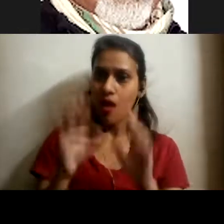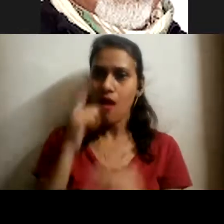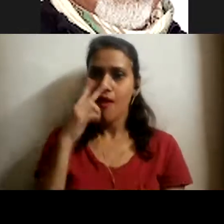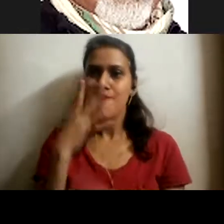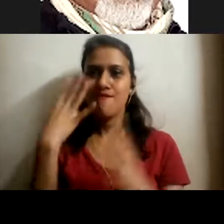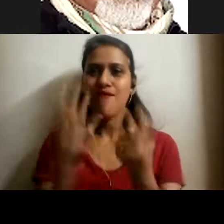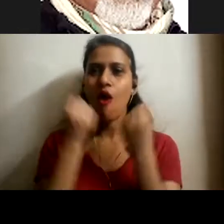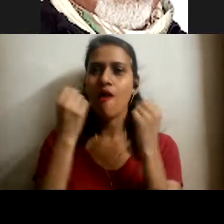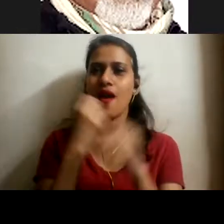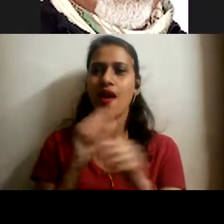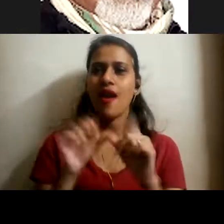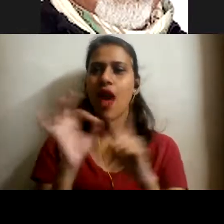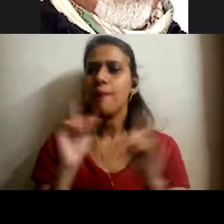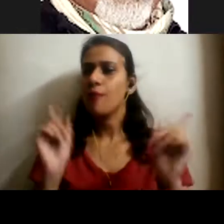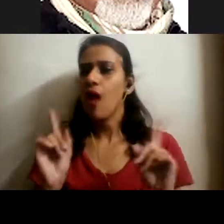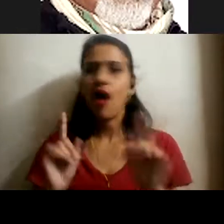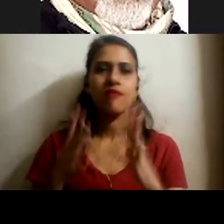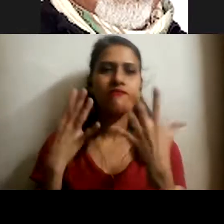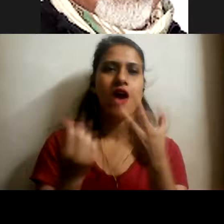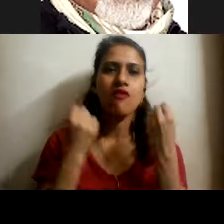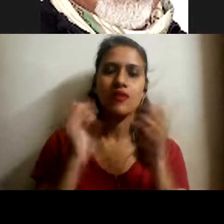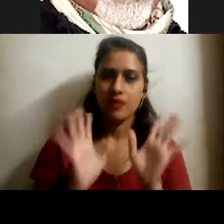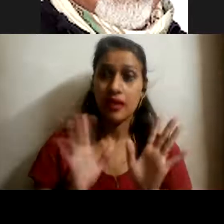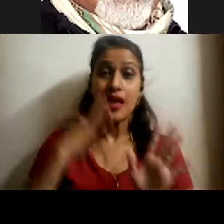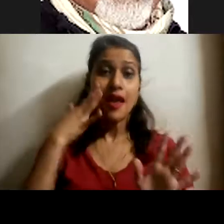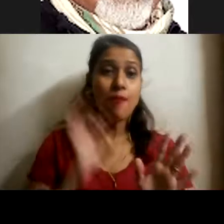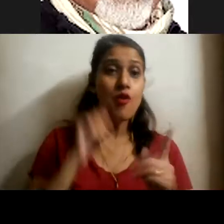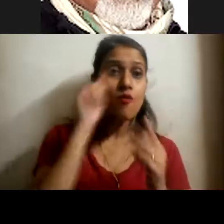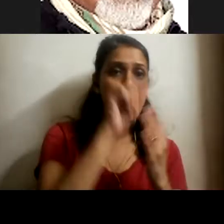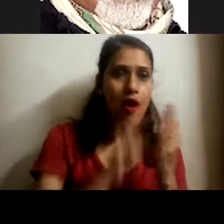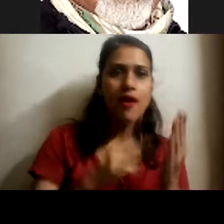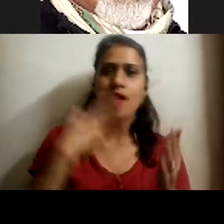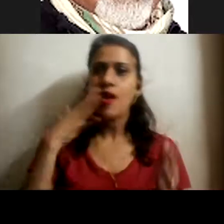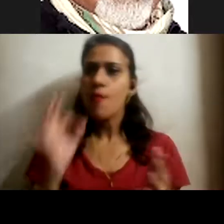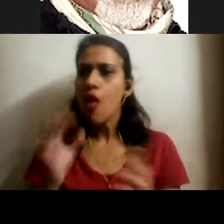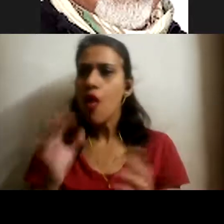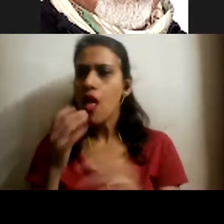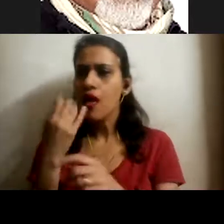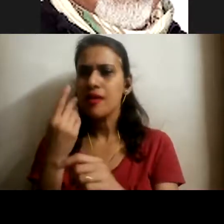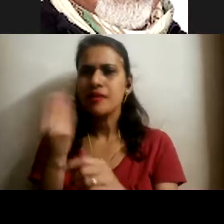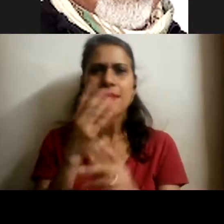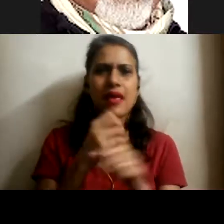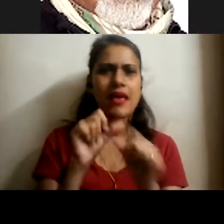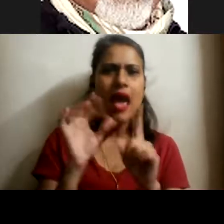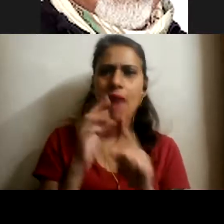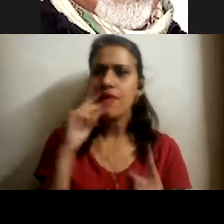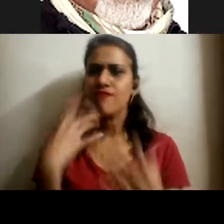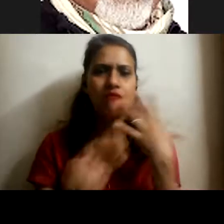gaps, right? You will find out the main pointers, the main gaps, and what